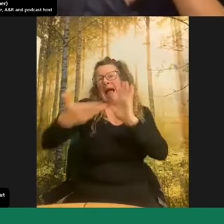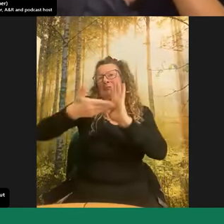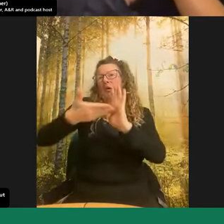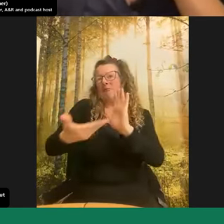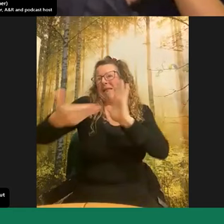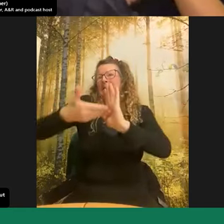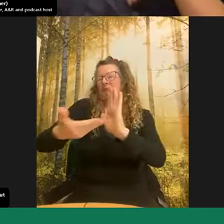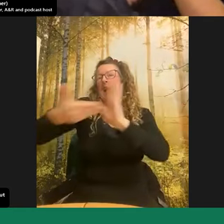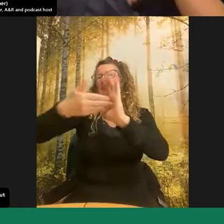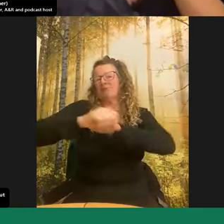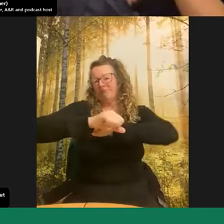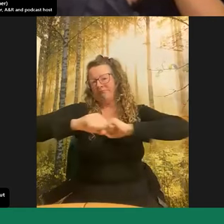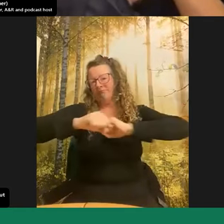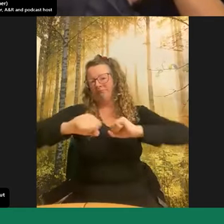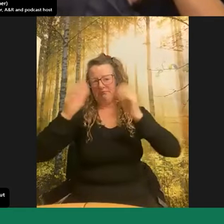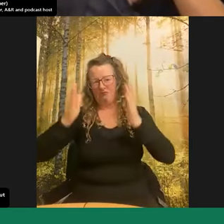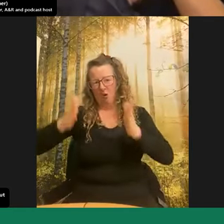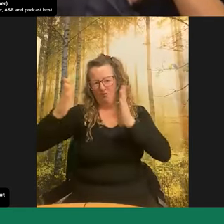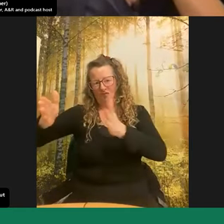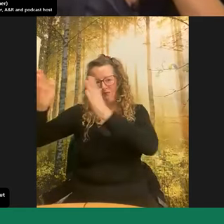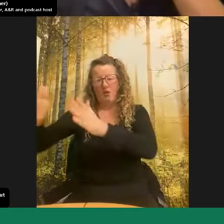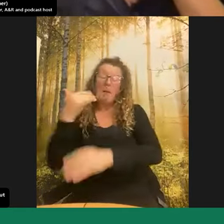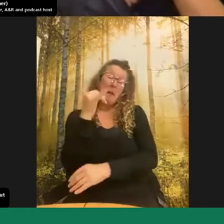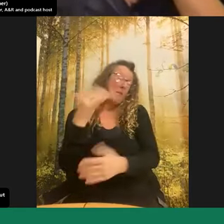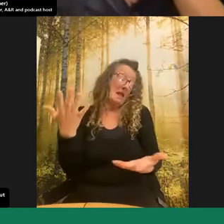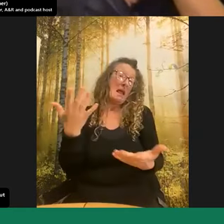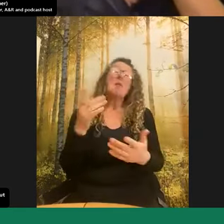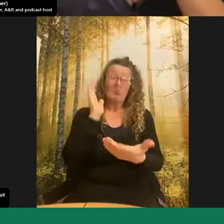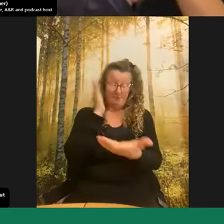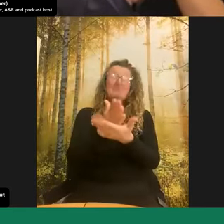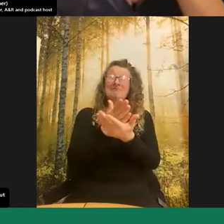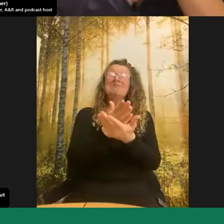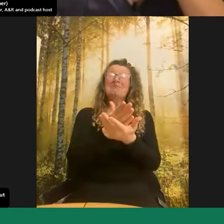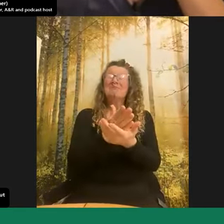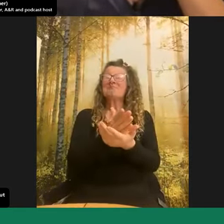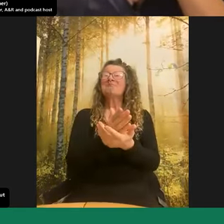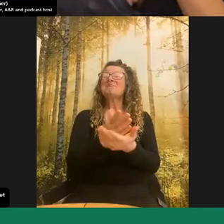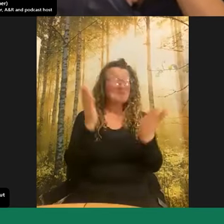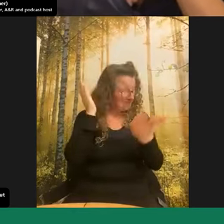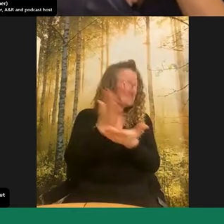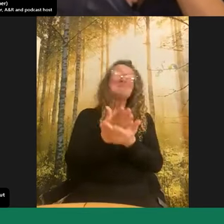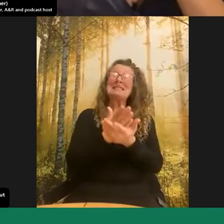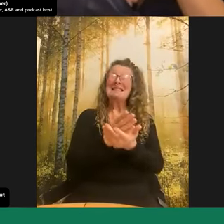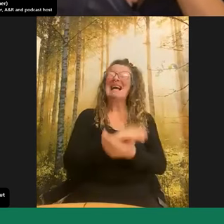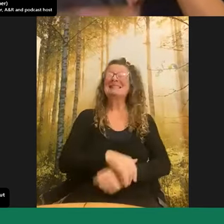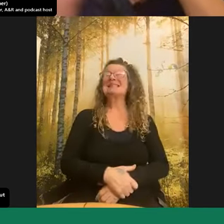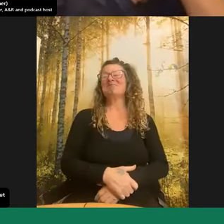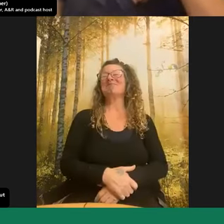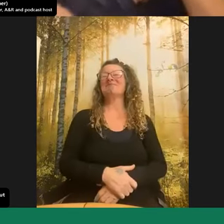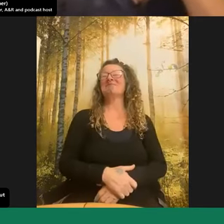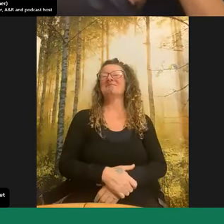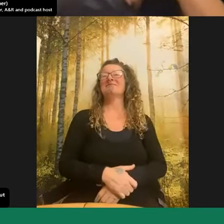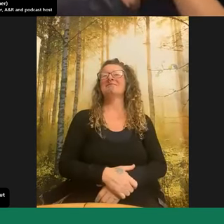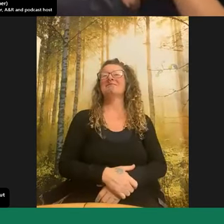to add on, but that's absolutely the point. And yes. Sort of